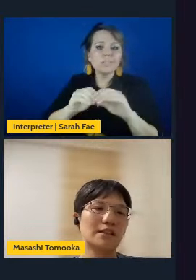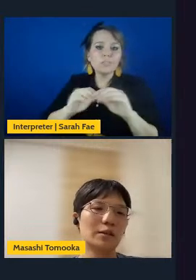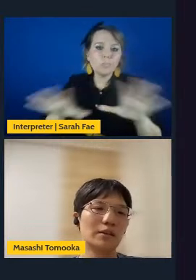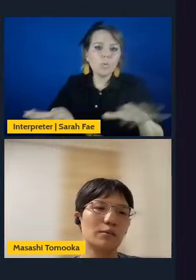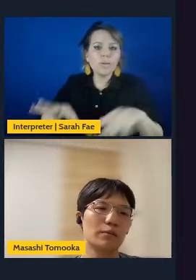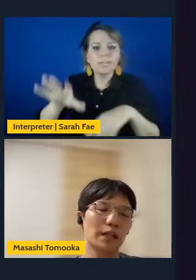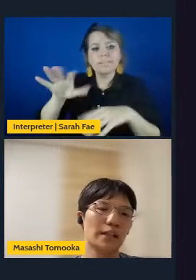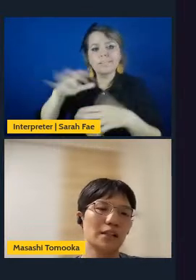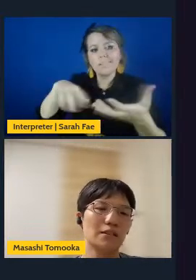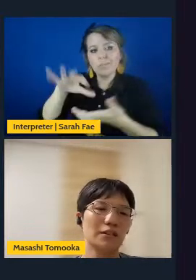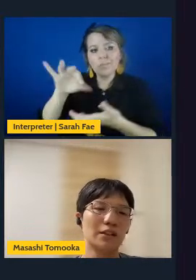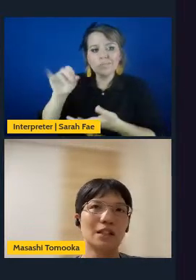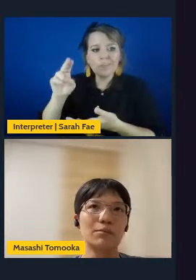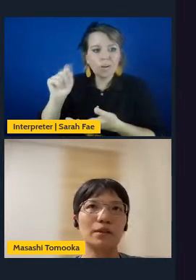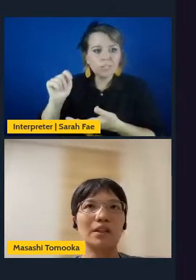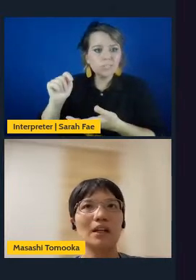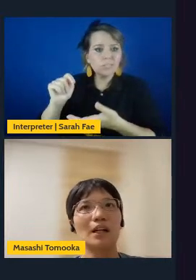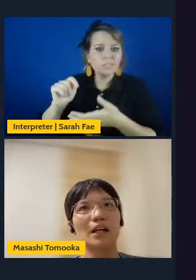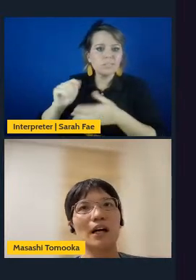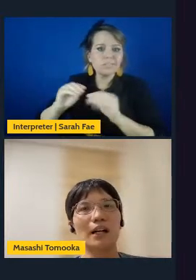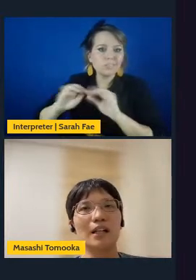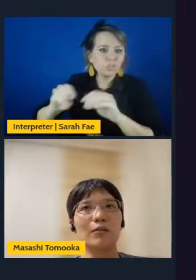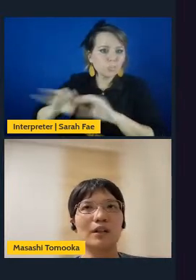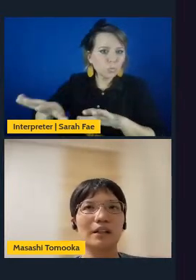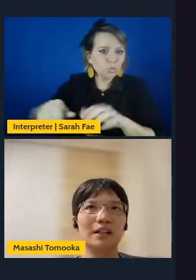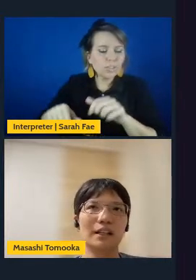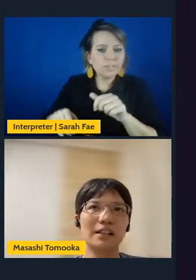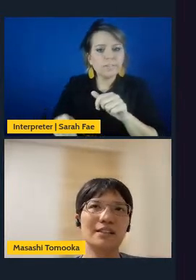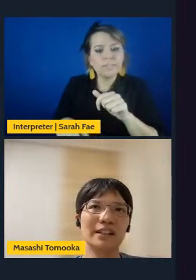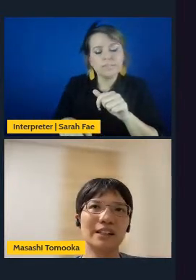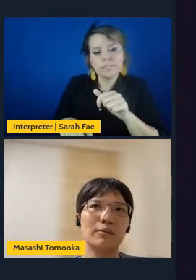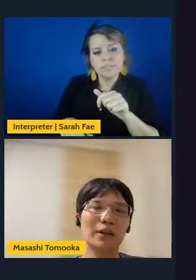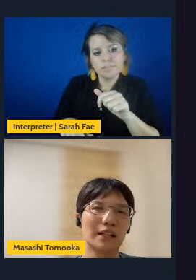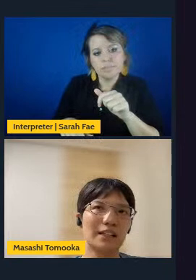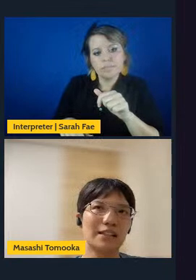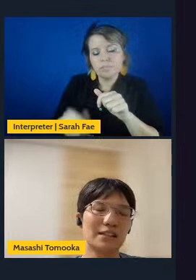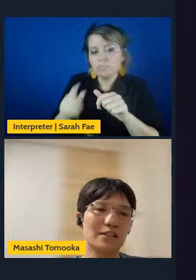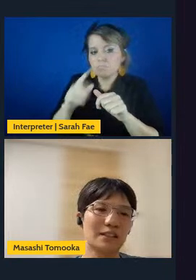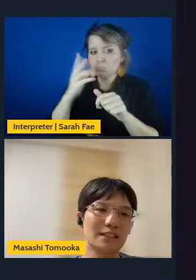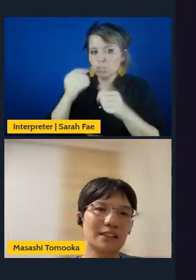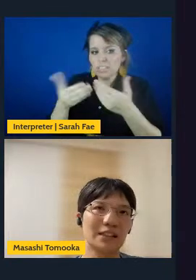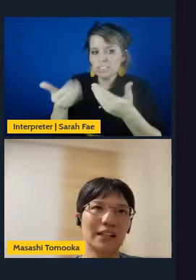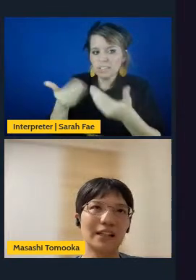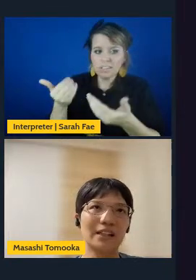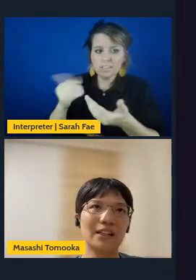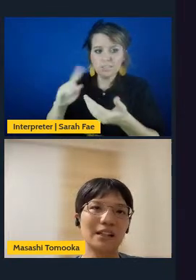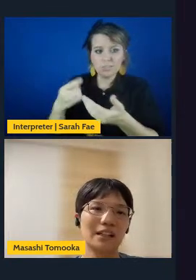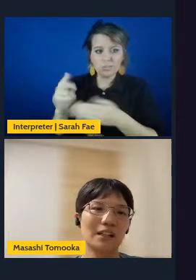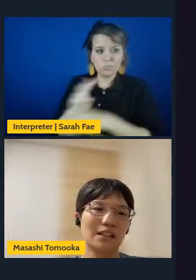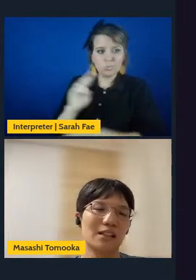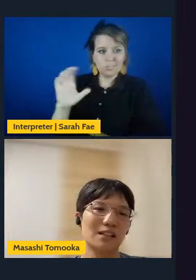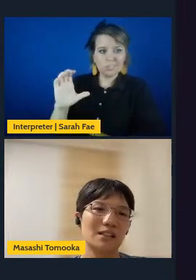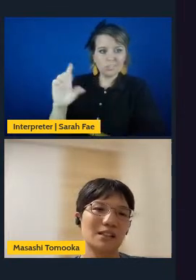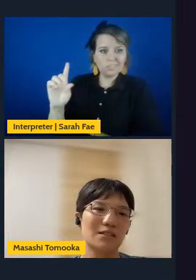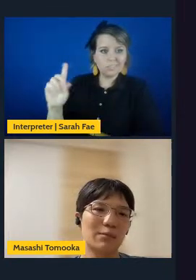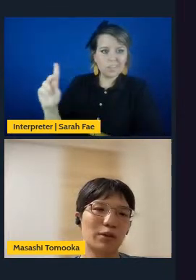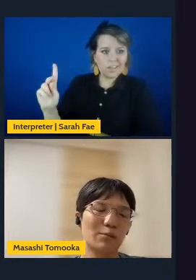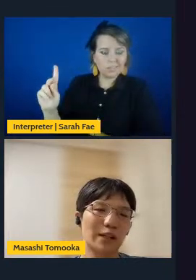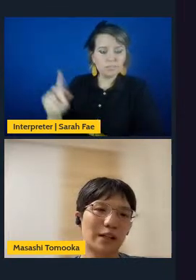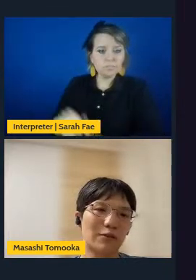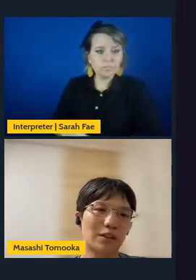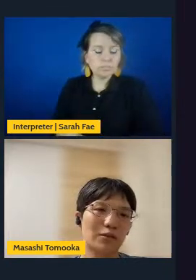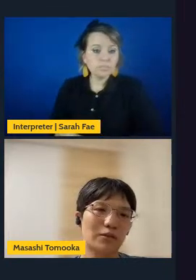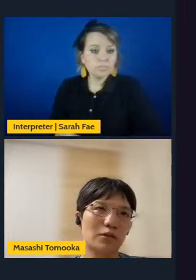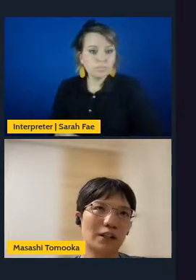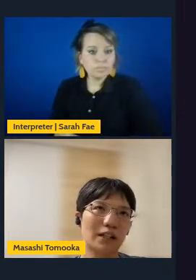or S3 bucket, Cognitive User Pool, relatively easily by just using CDK. So the